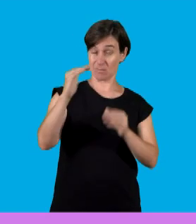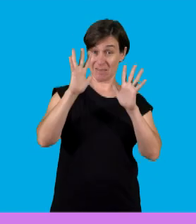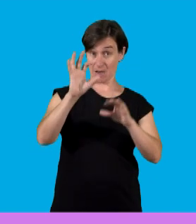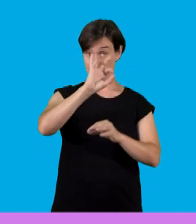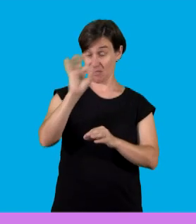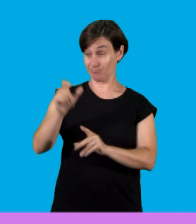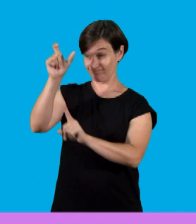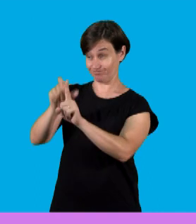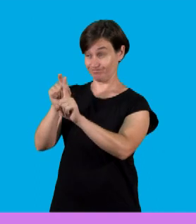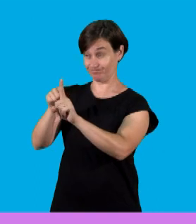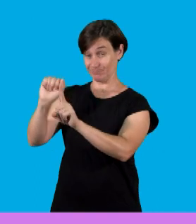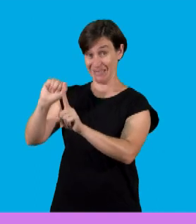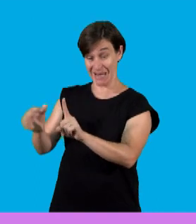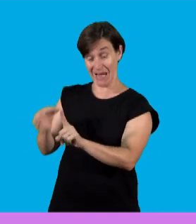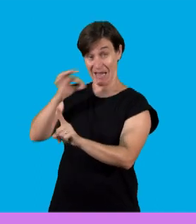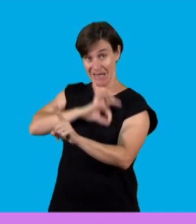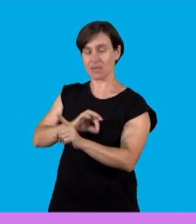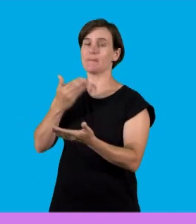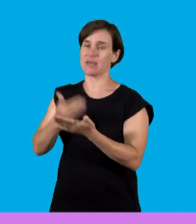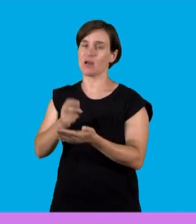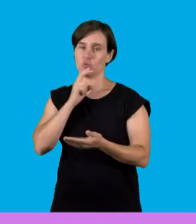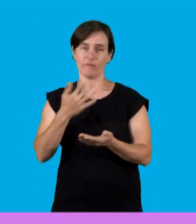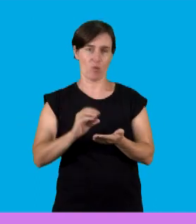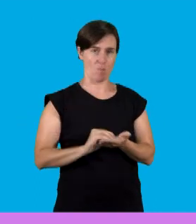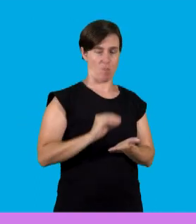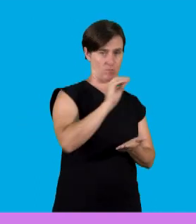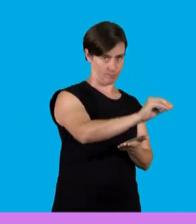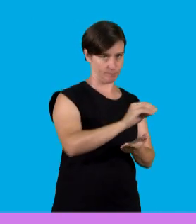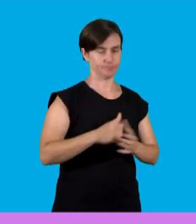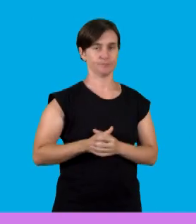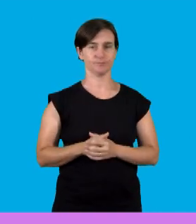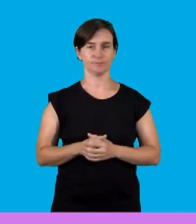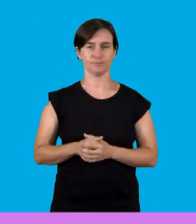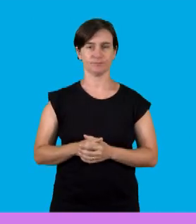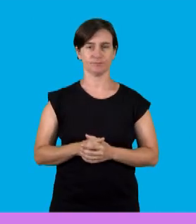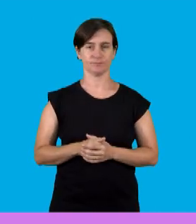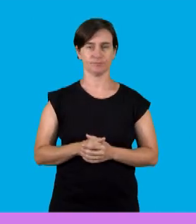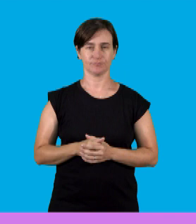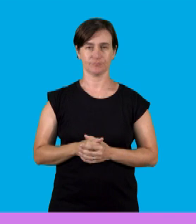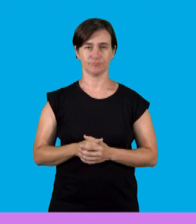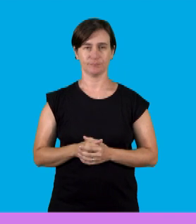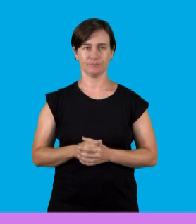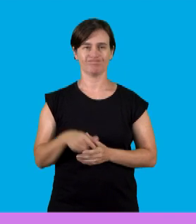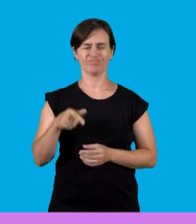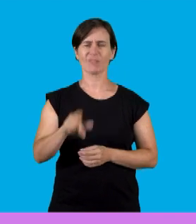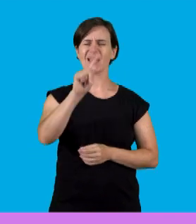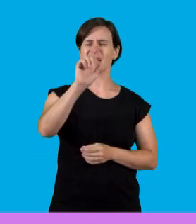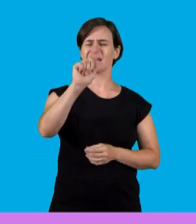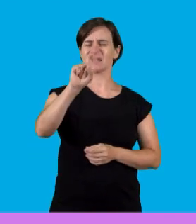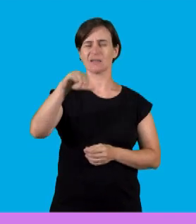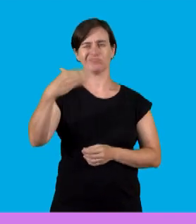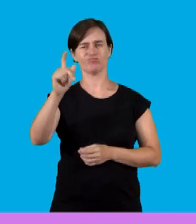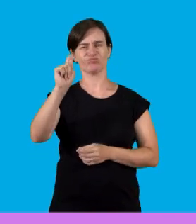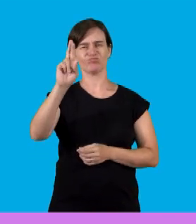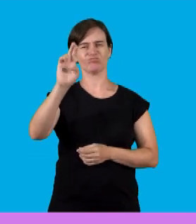of 10% of an individual's salary may be donated. Guys, then we've looked at the tax threshold.